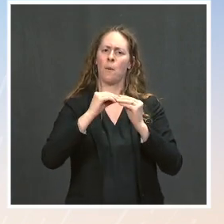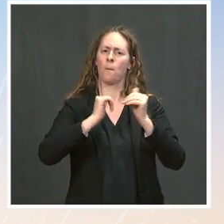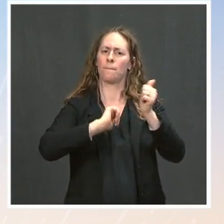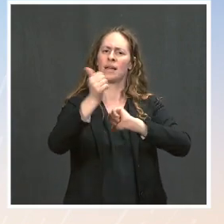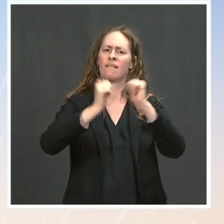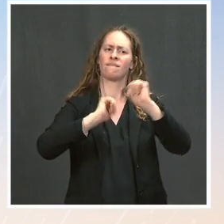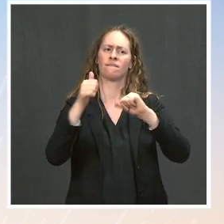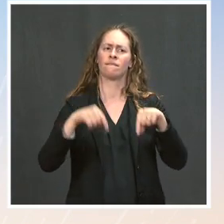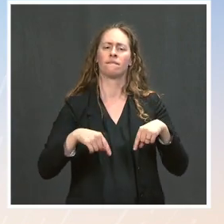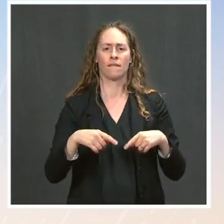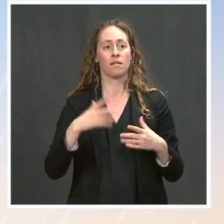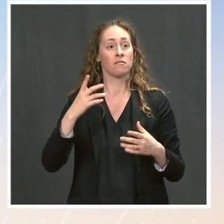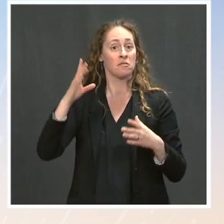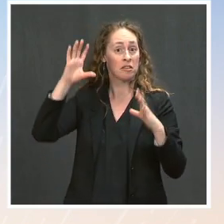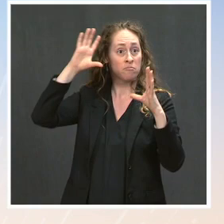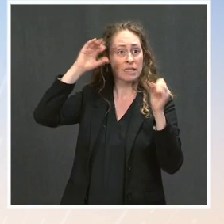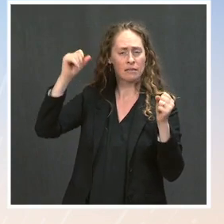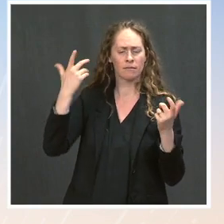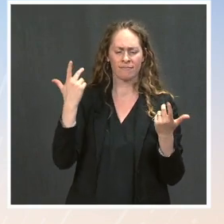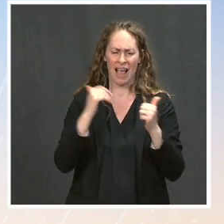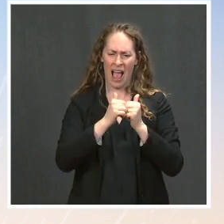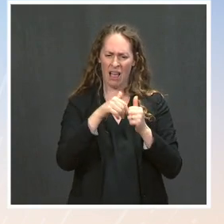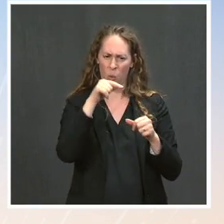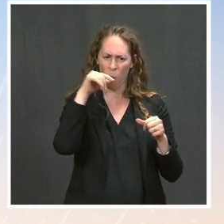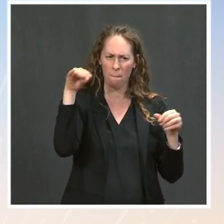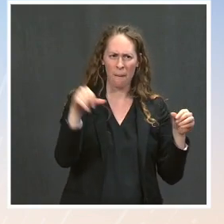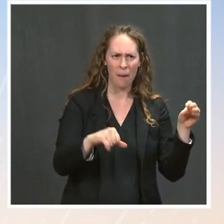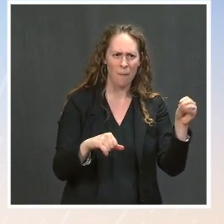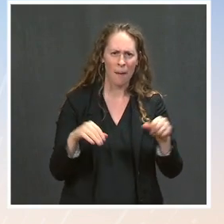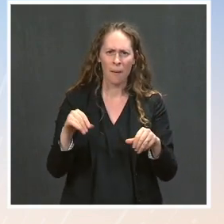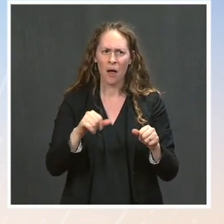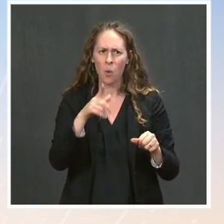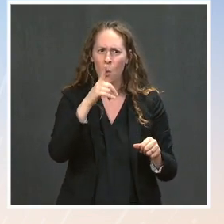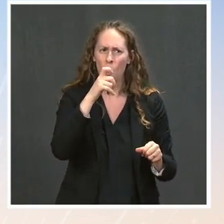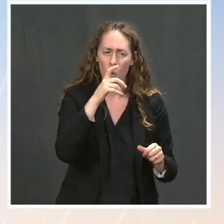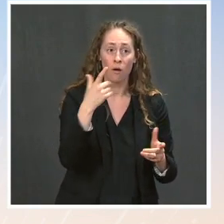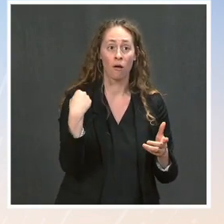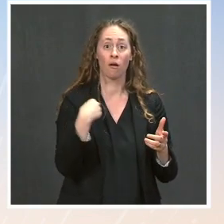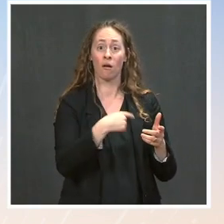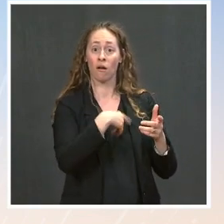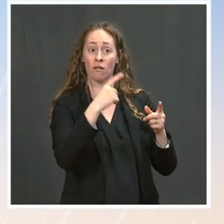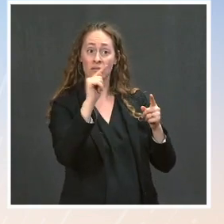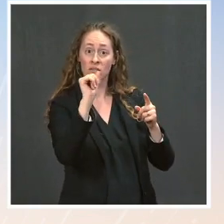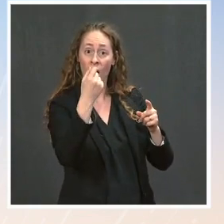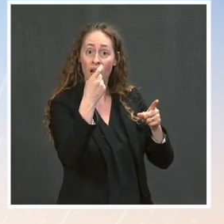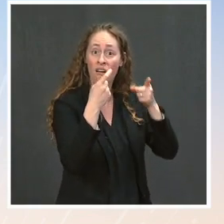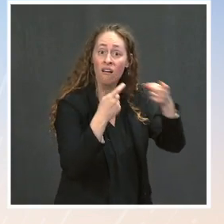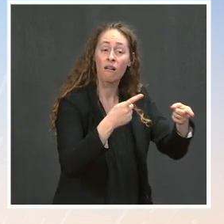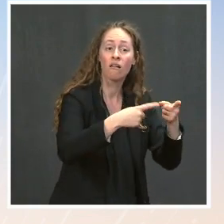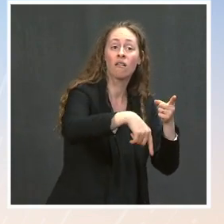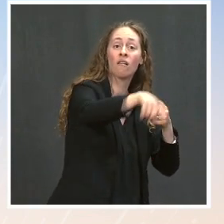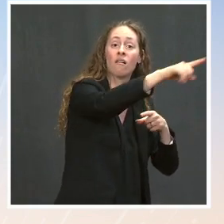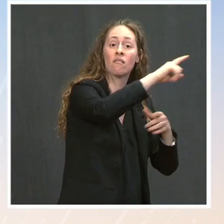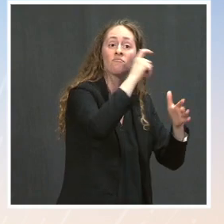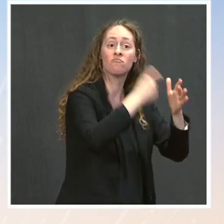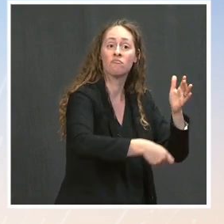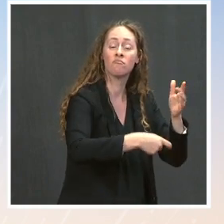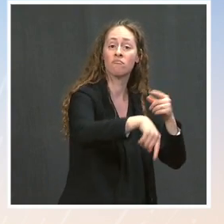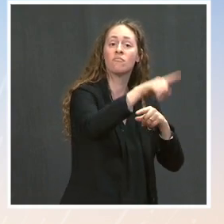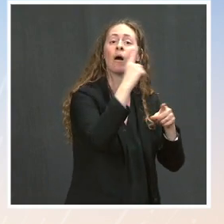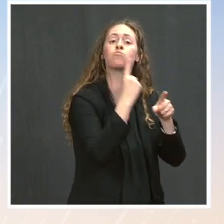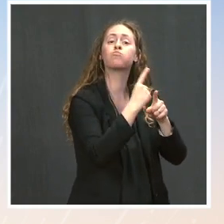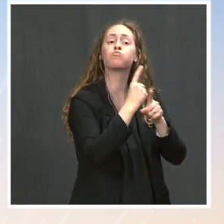not, he's not doing a corporate tax proposal. He's doing an American families proposal, an American jobs plan proposal. These are ways to pay